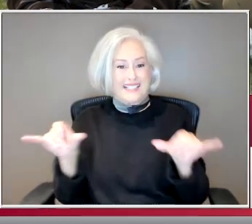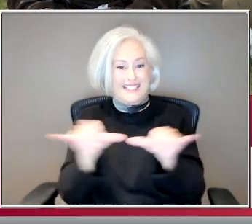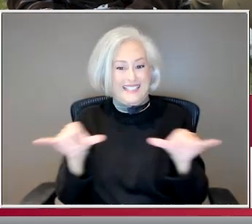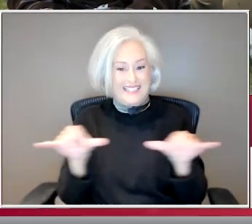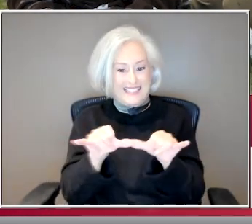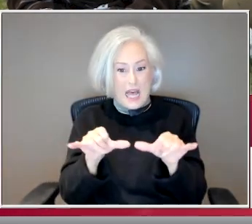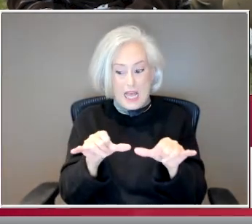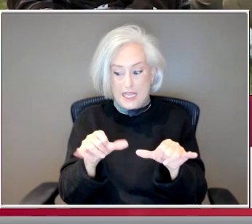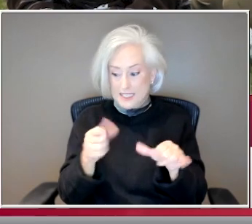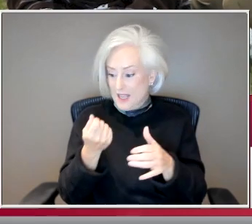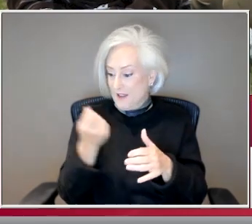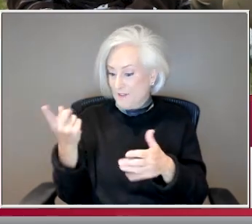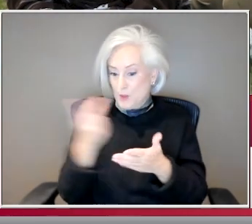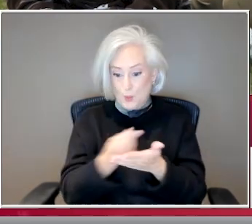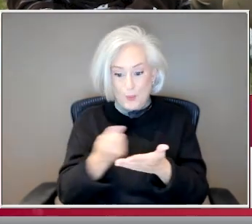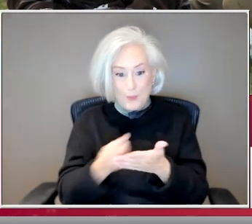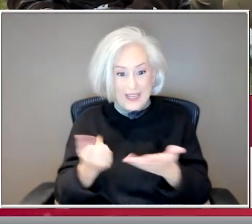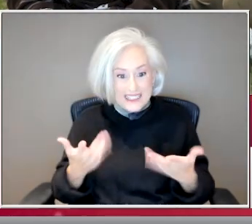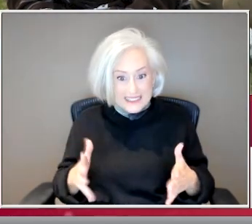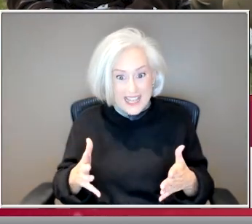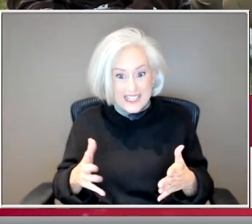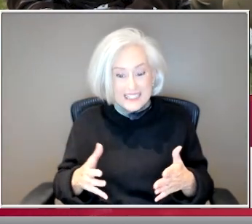weeks. Wow. And he's a terror.